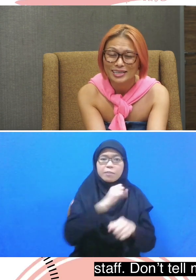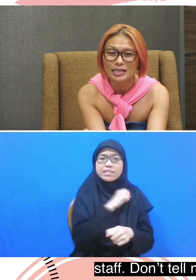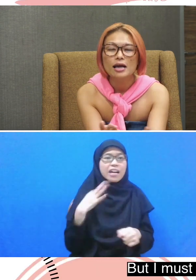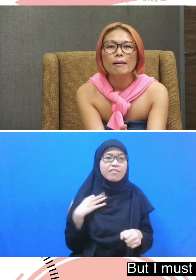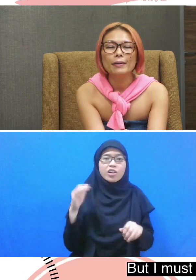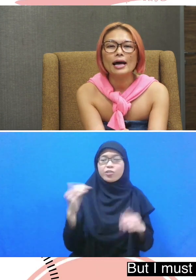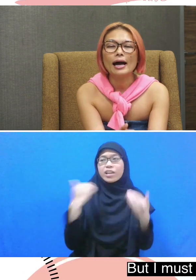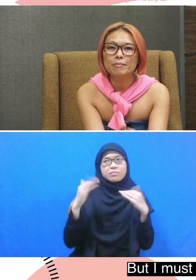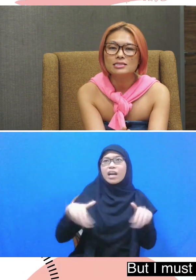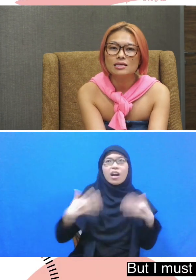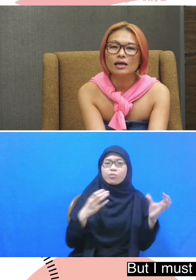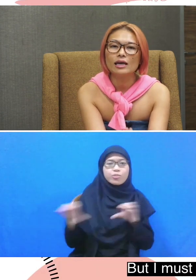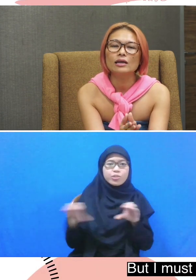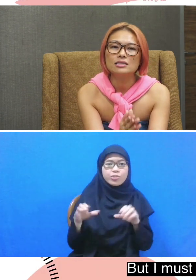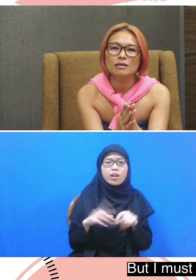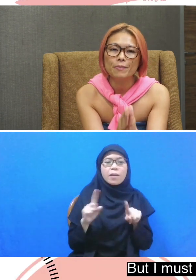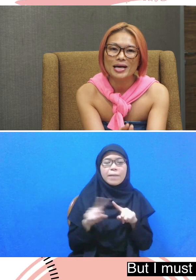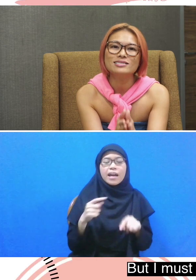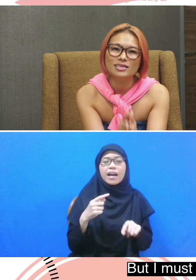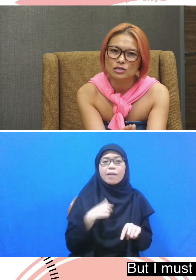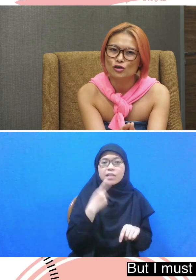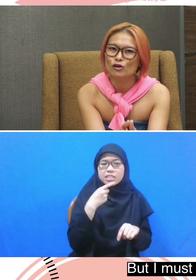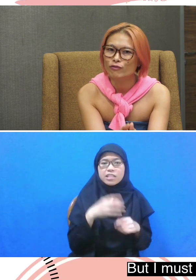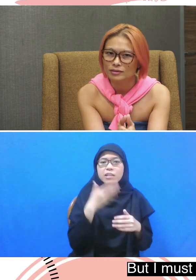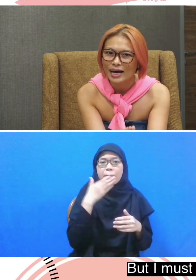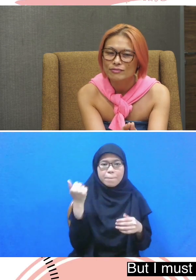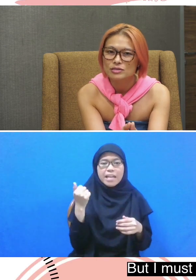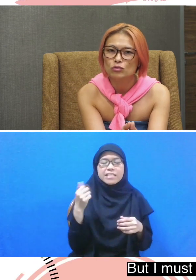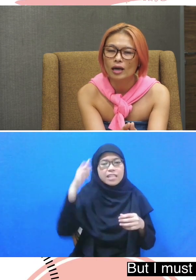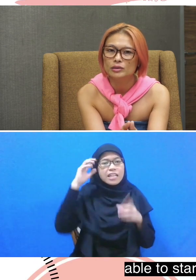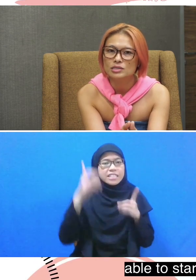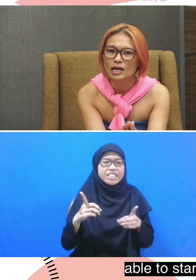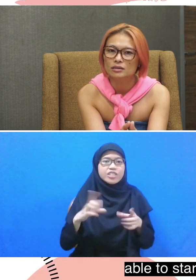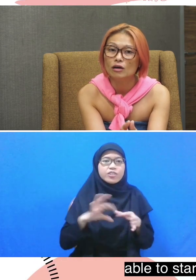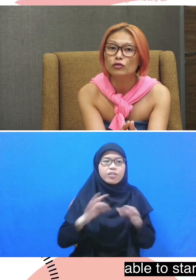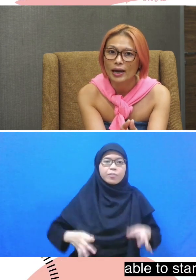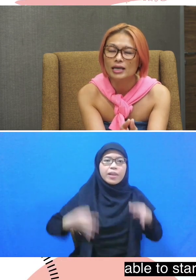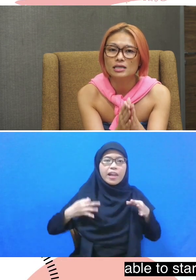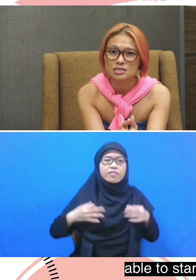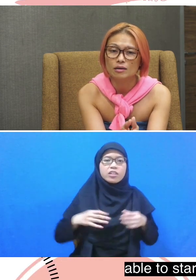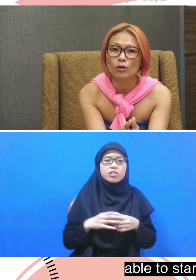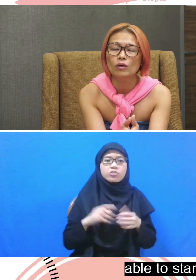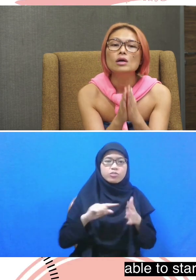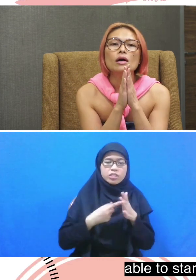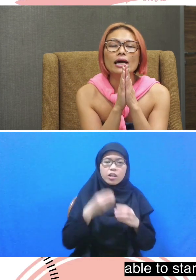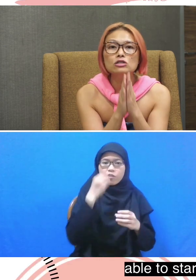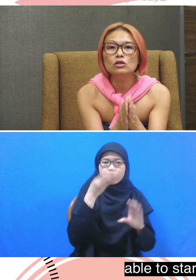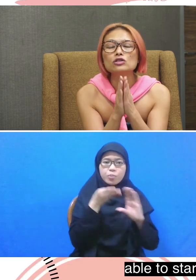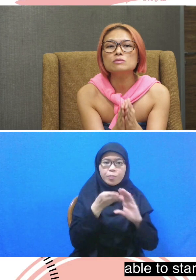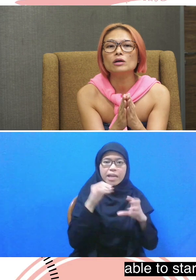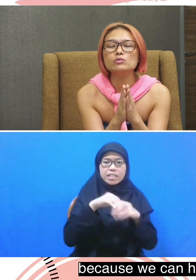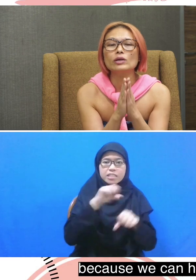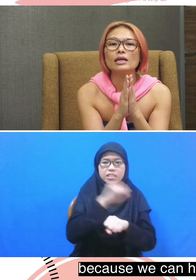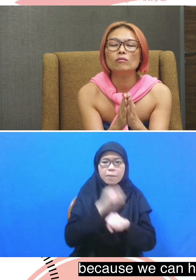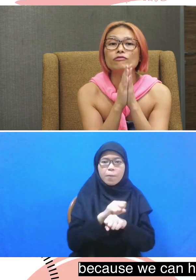we did it. But I must say, it is the best decision of our lives to be able to start a food bank in Singapore. And it's not